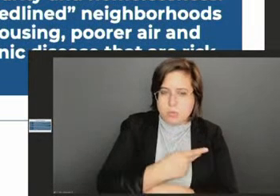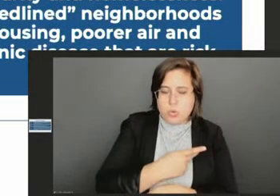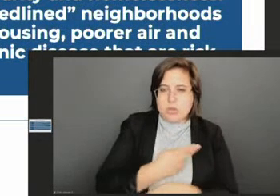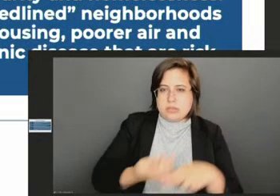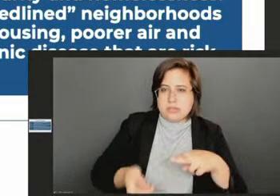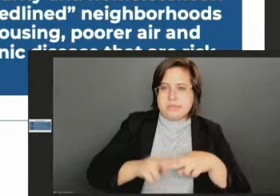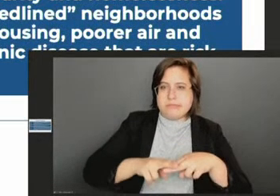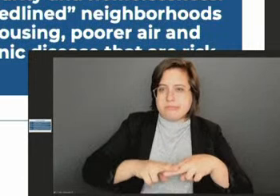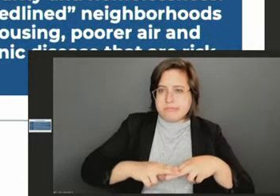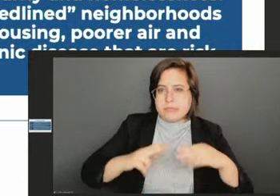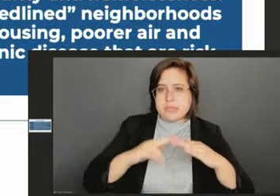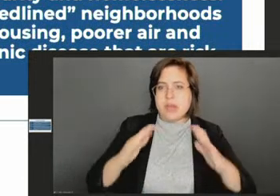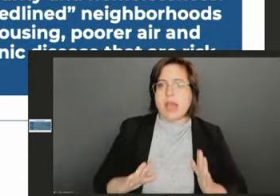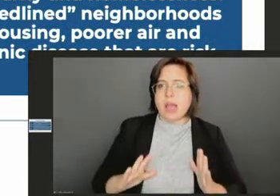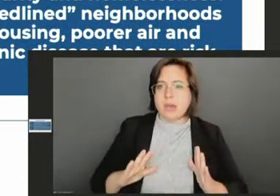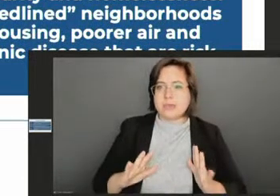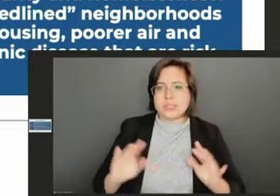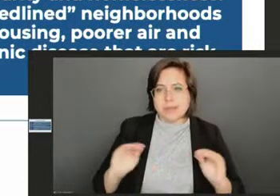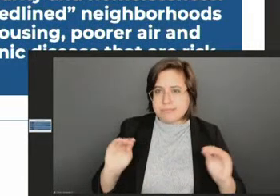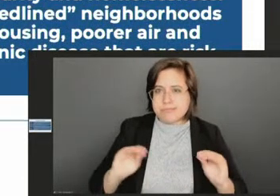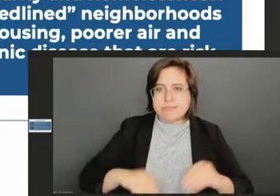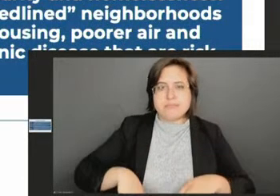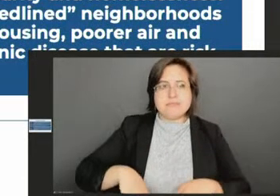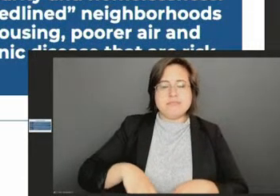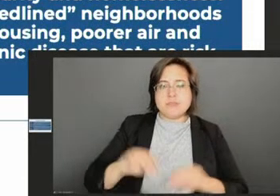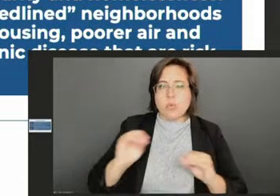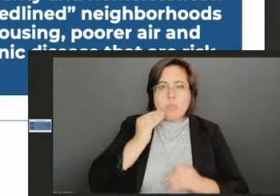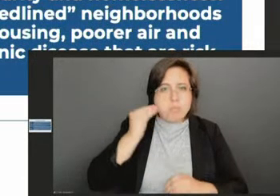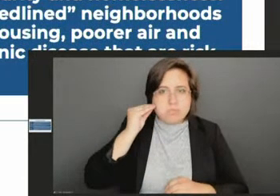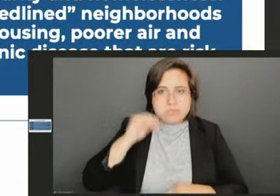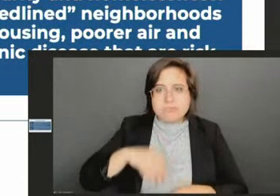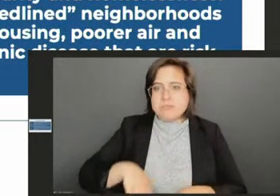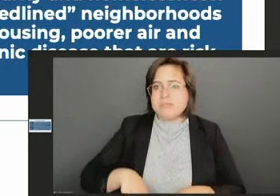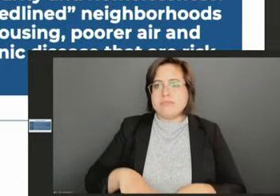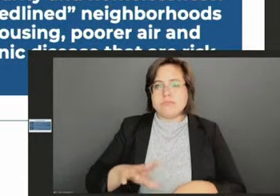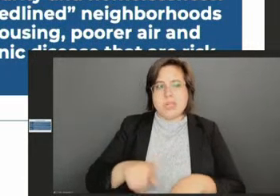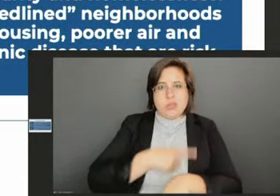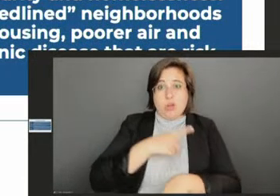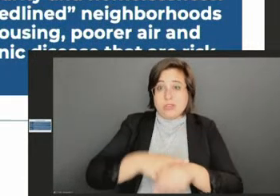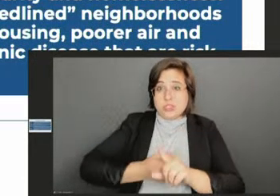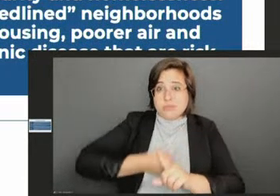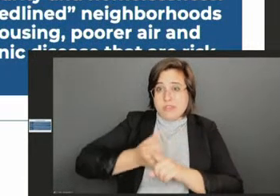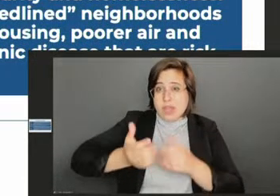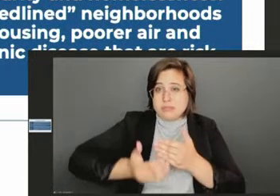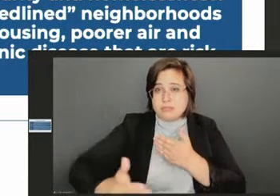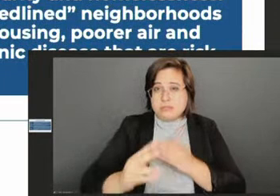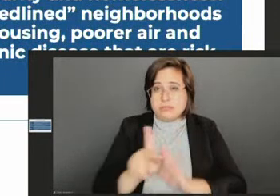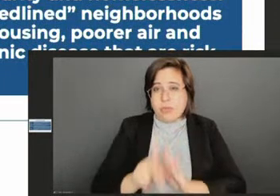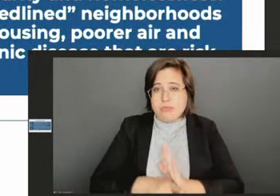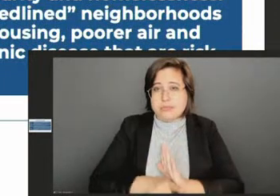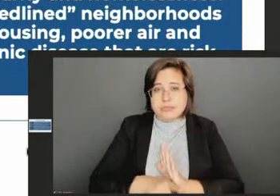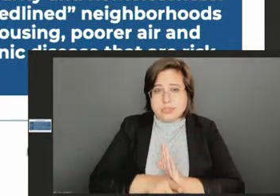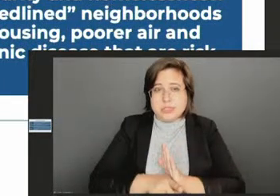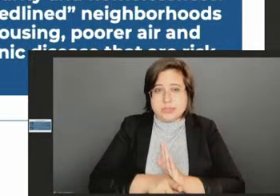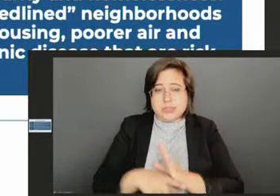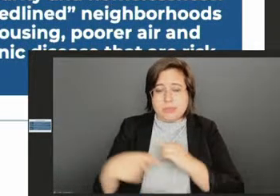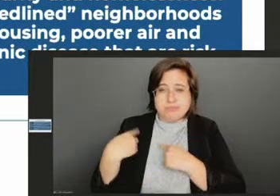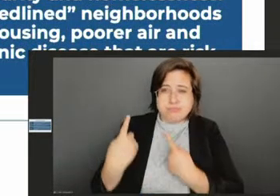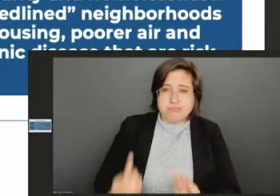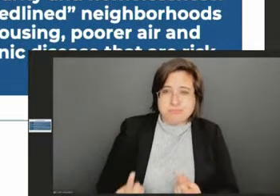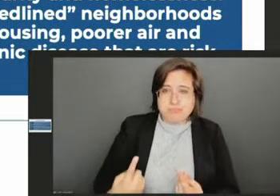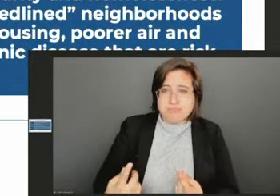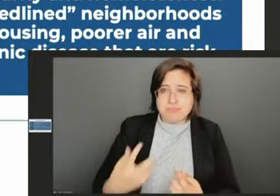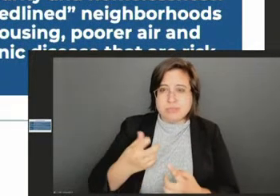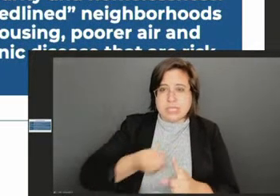housing insecurity and homelessness and the long-term effects of these policies. That is contributing to